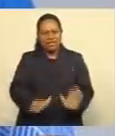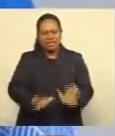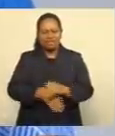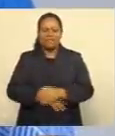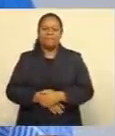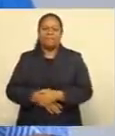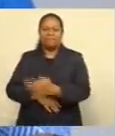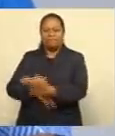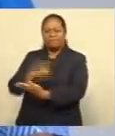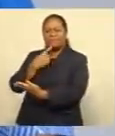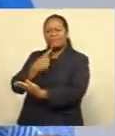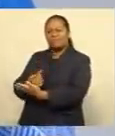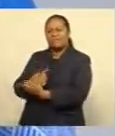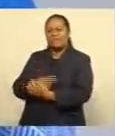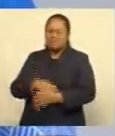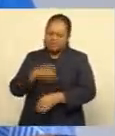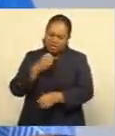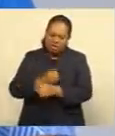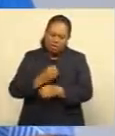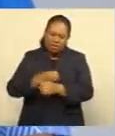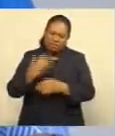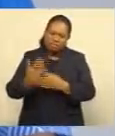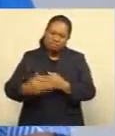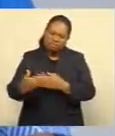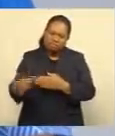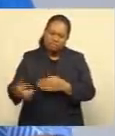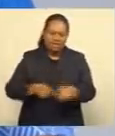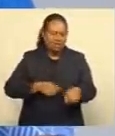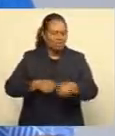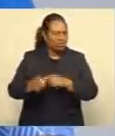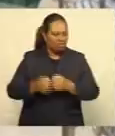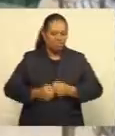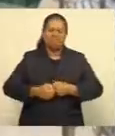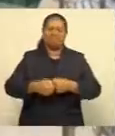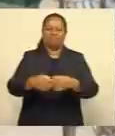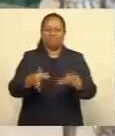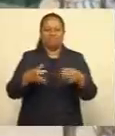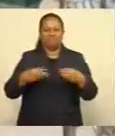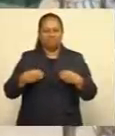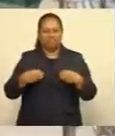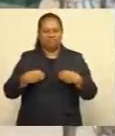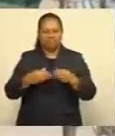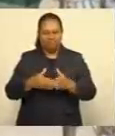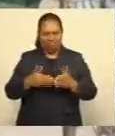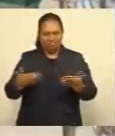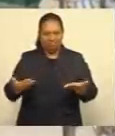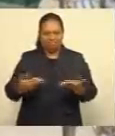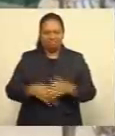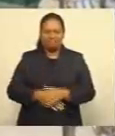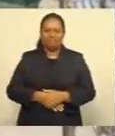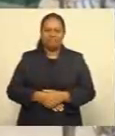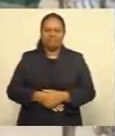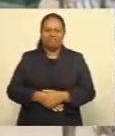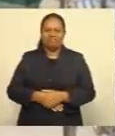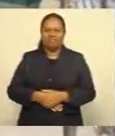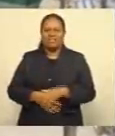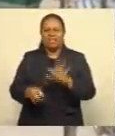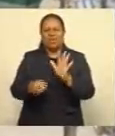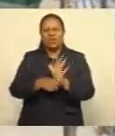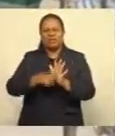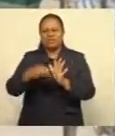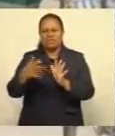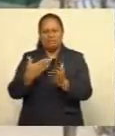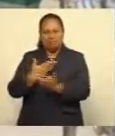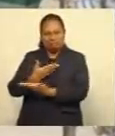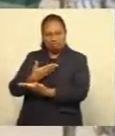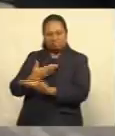corridors that have been operating will lose their business over this time. The Radisson Resort is